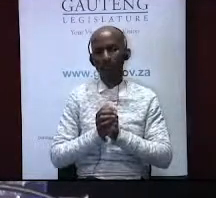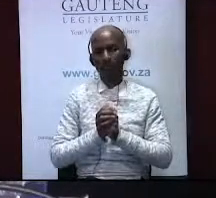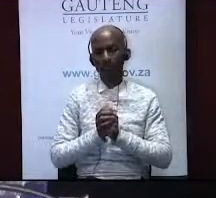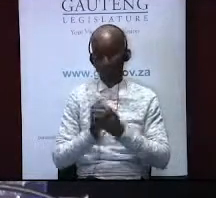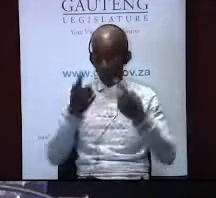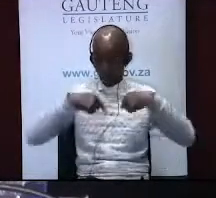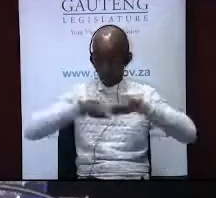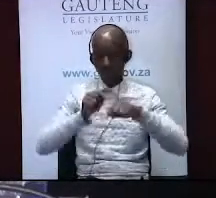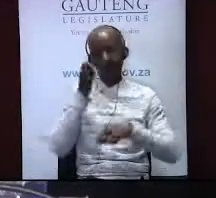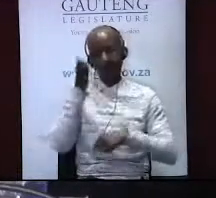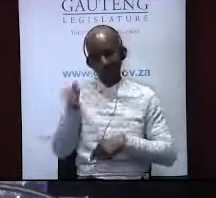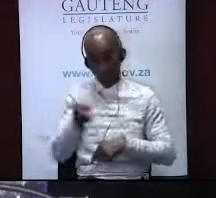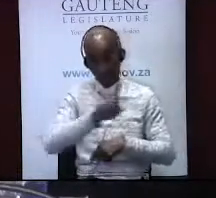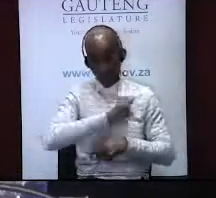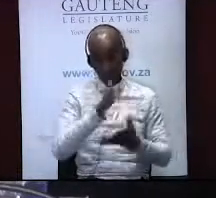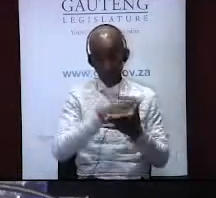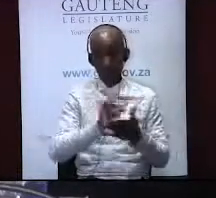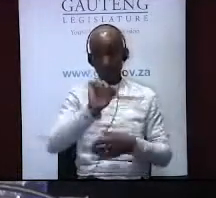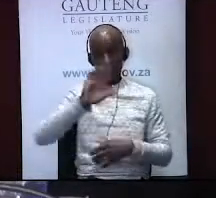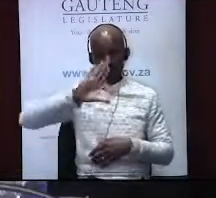we are here because of you,